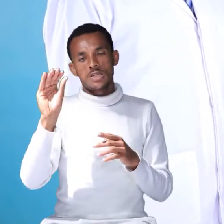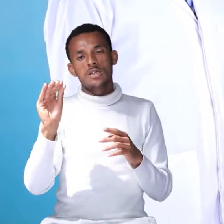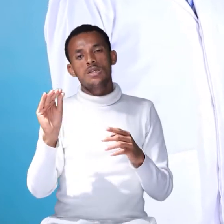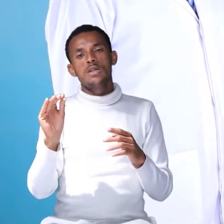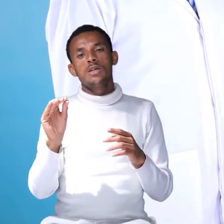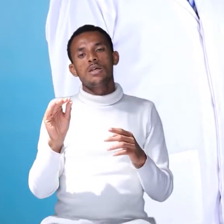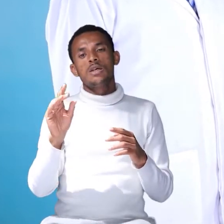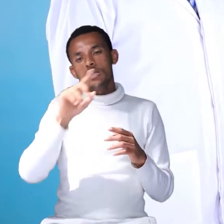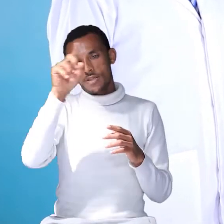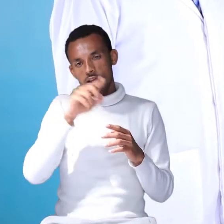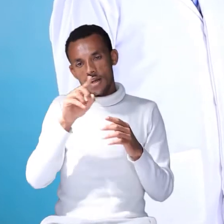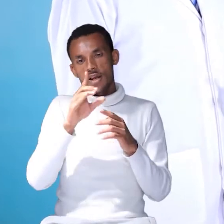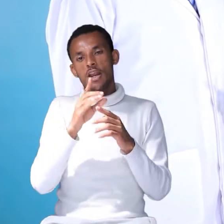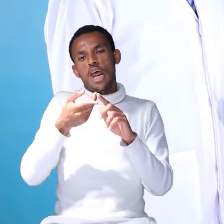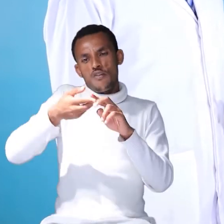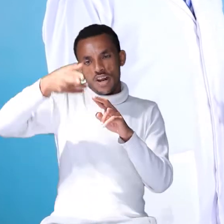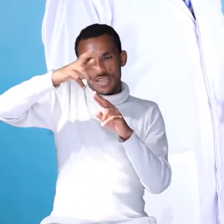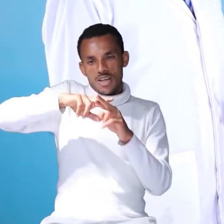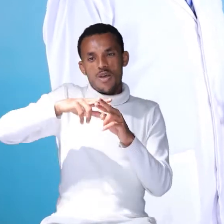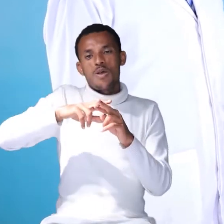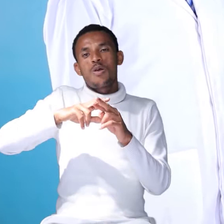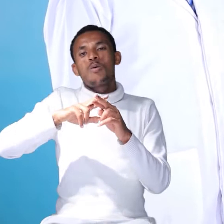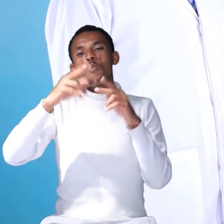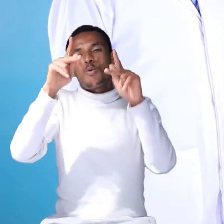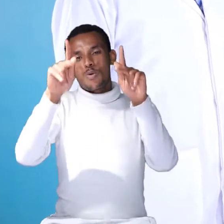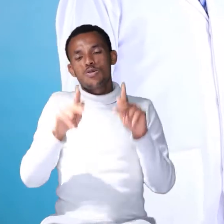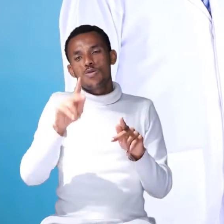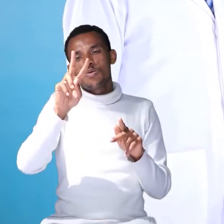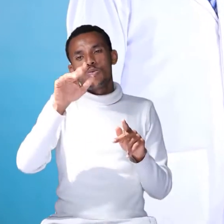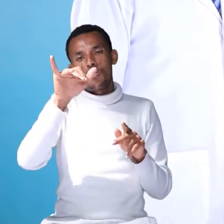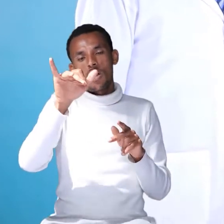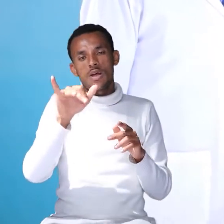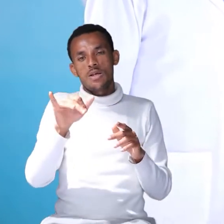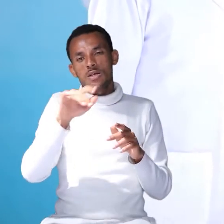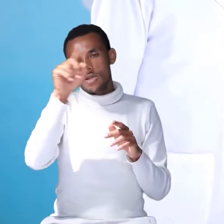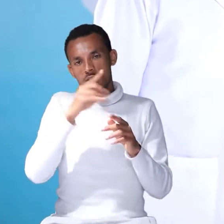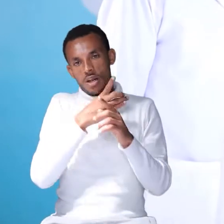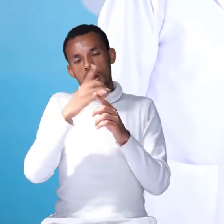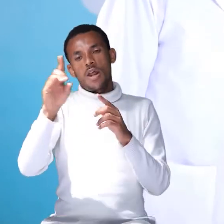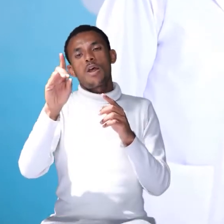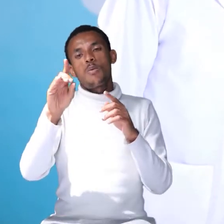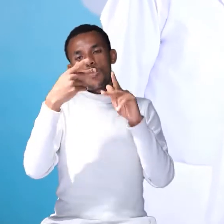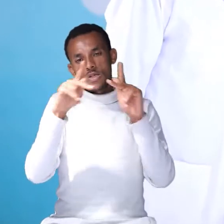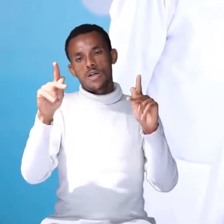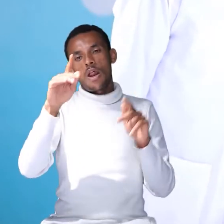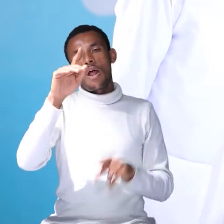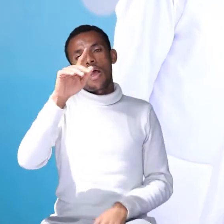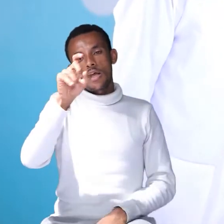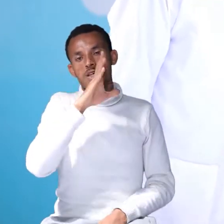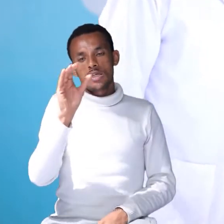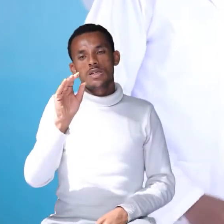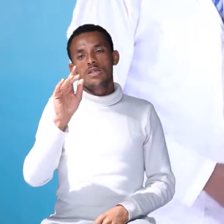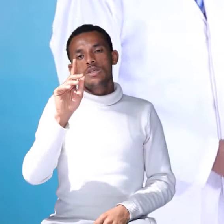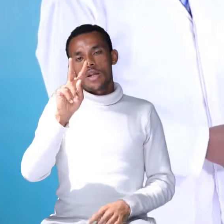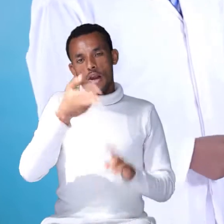whereas z is inversely proportional to y. So I can write that z is directly proportional to x and z